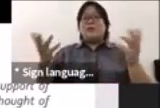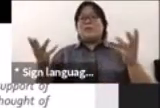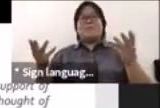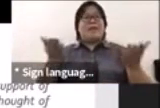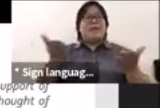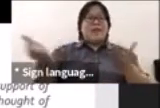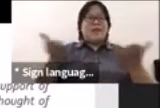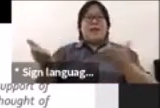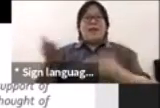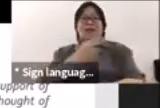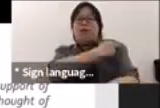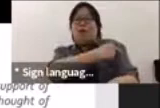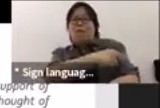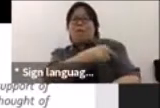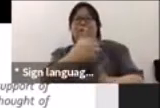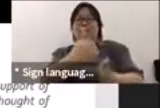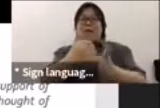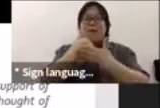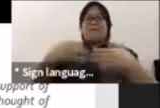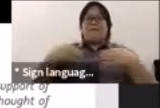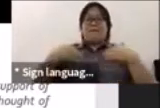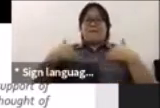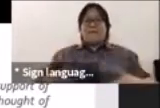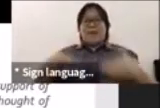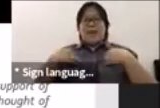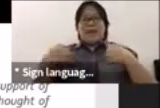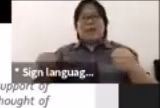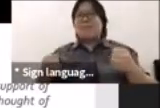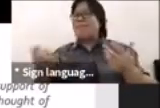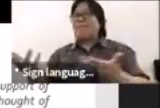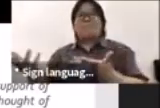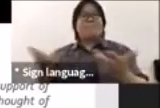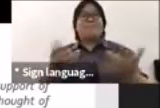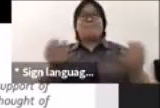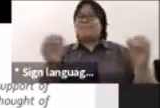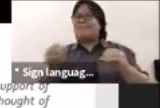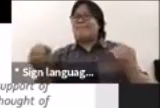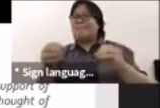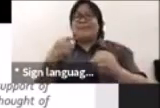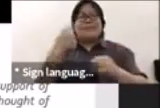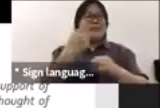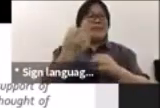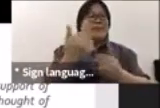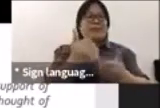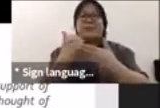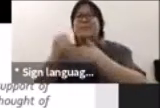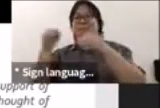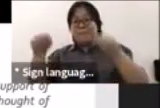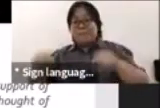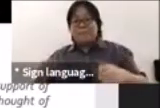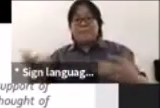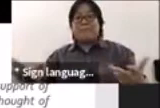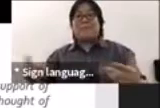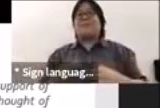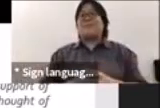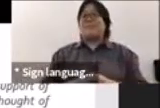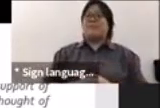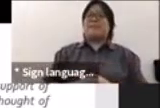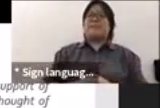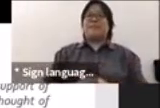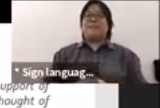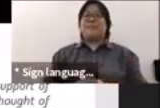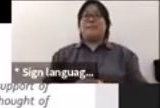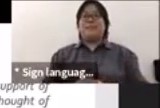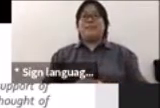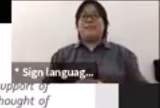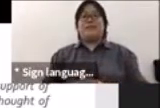their physical health. How can they go for another treatment who they consider like it may cost him much higher